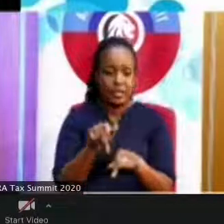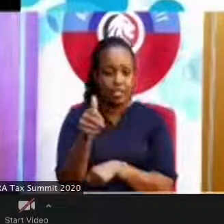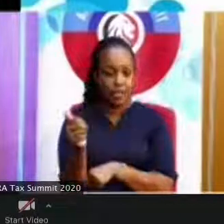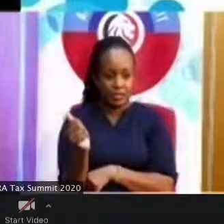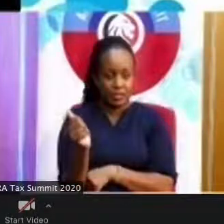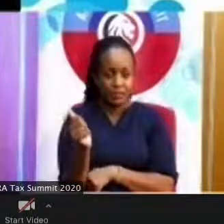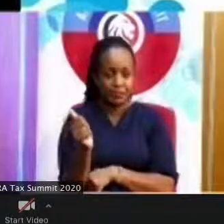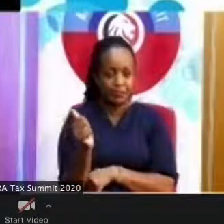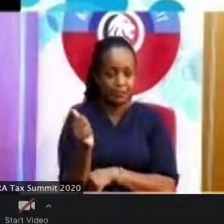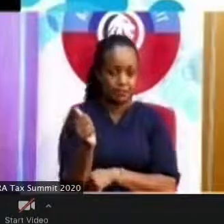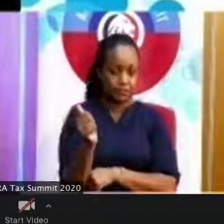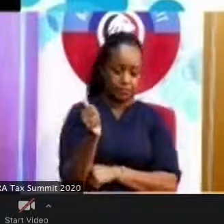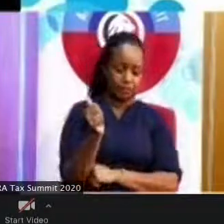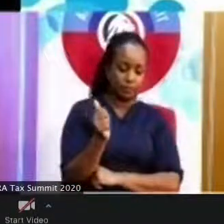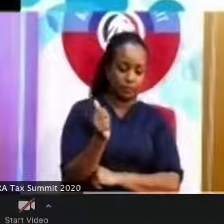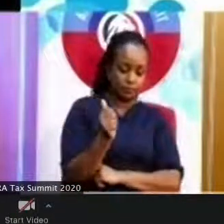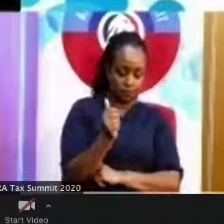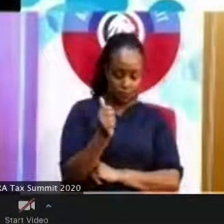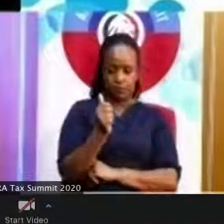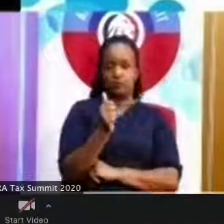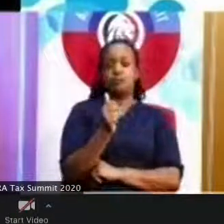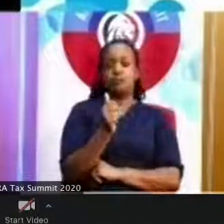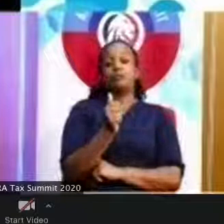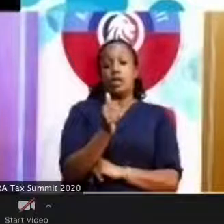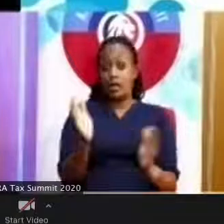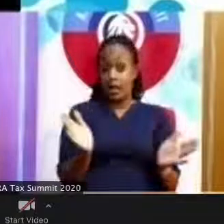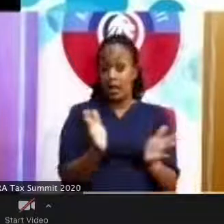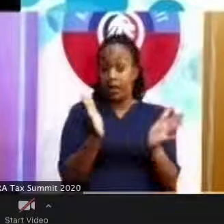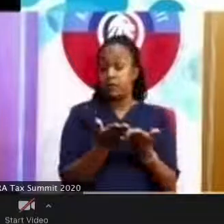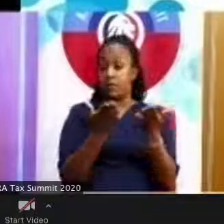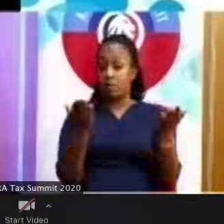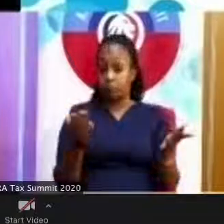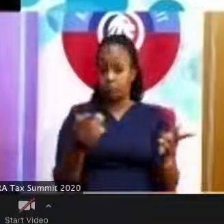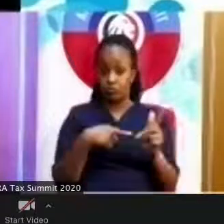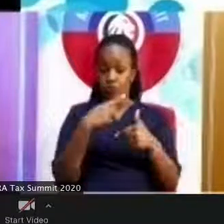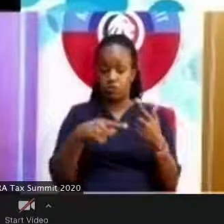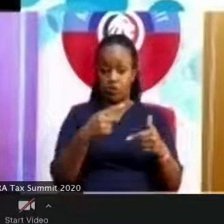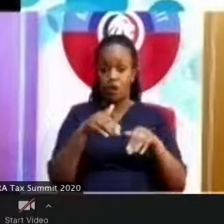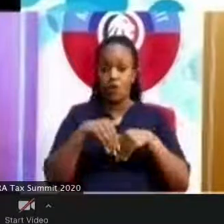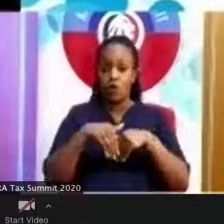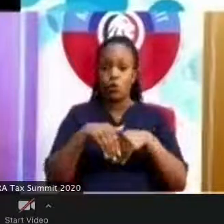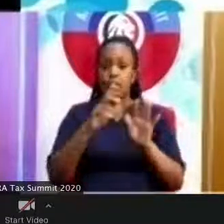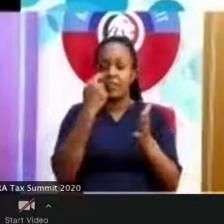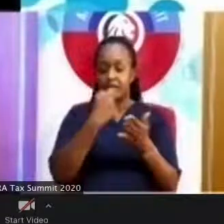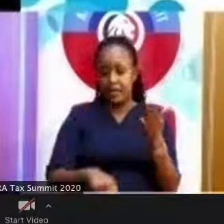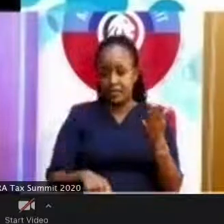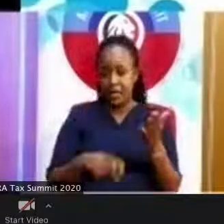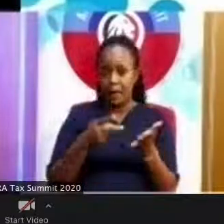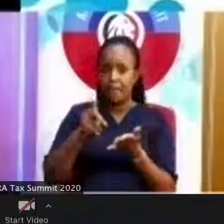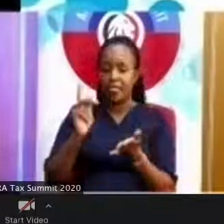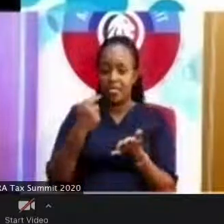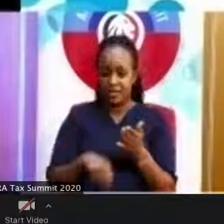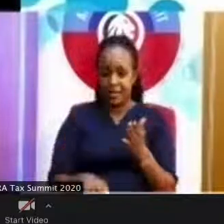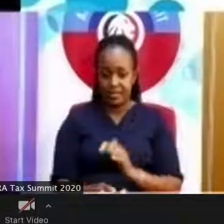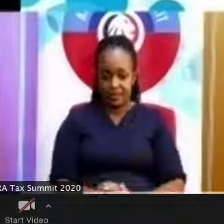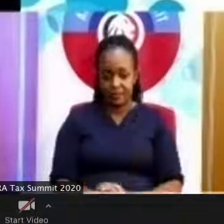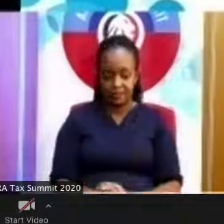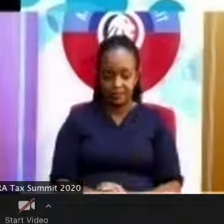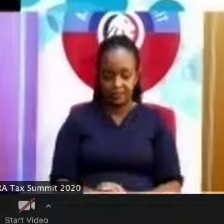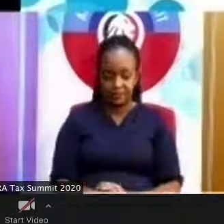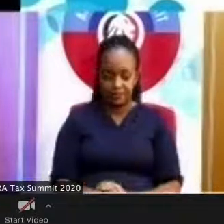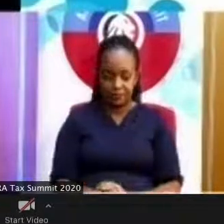to encourage them to keep on tax compliance. That helped us a lot. And